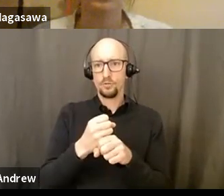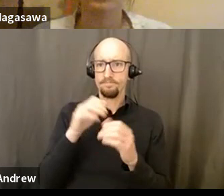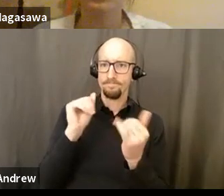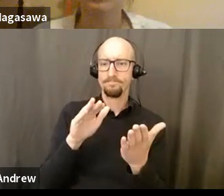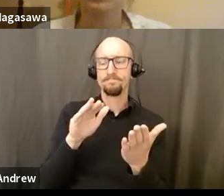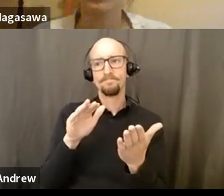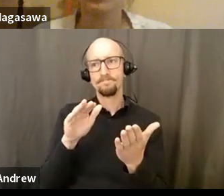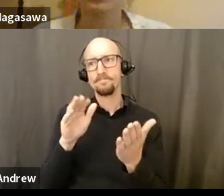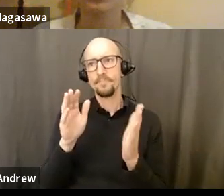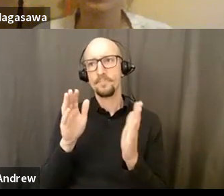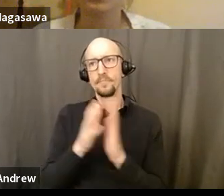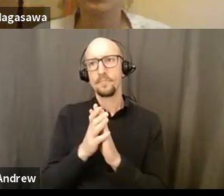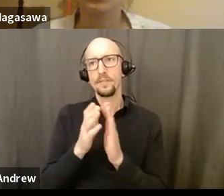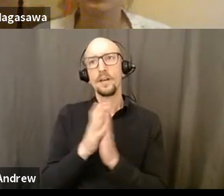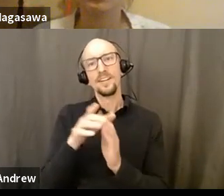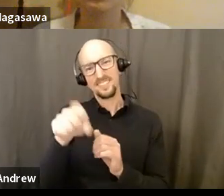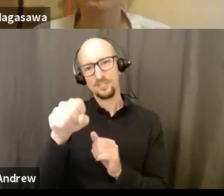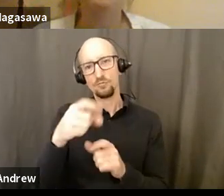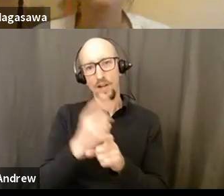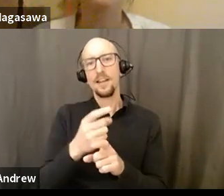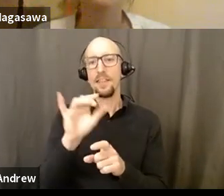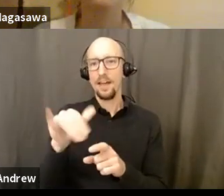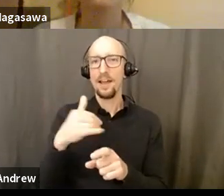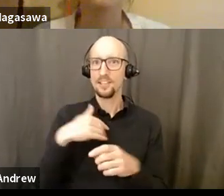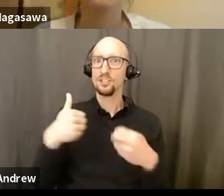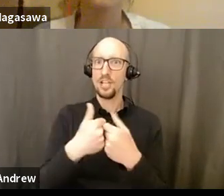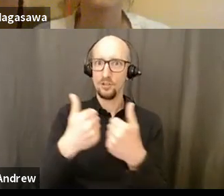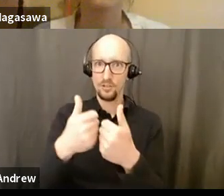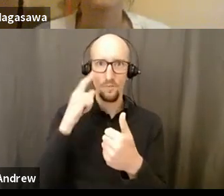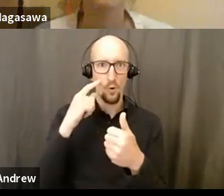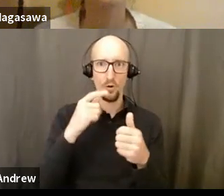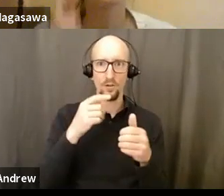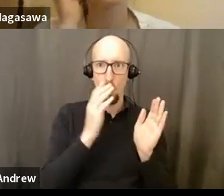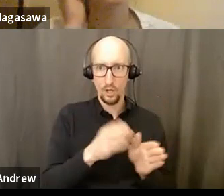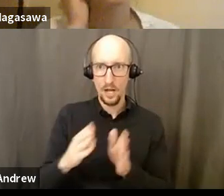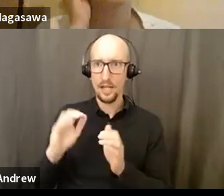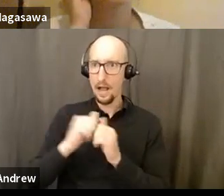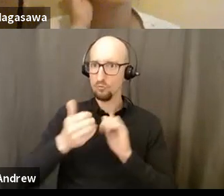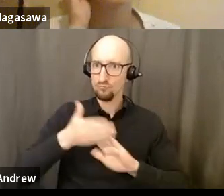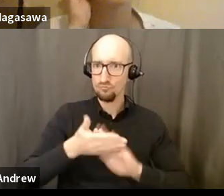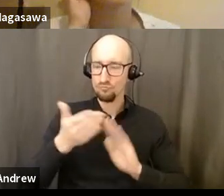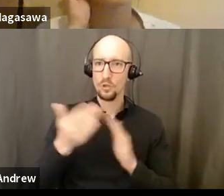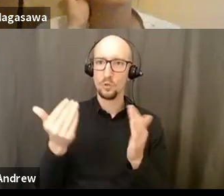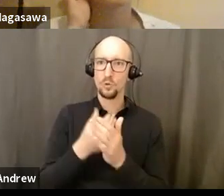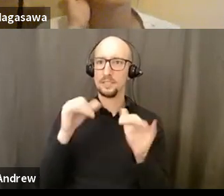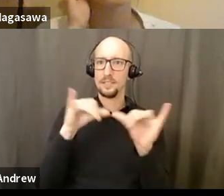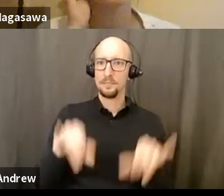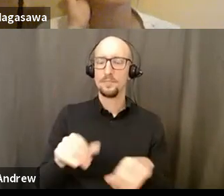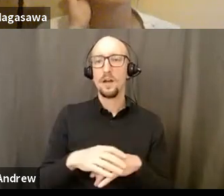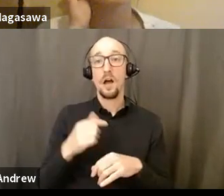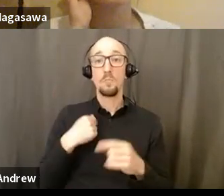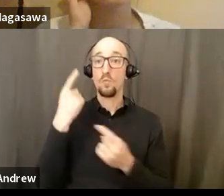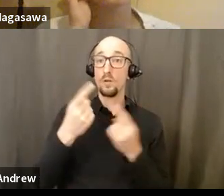presents logistical challenges. I'm wondering if there's some way that we could come to a